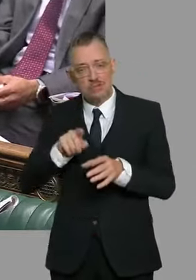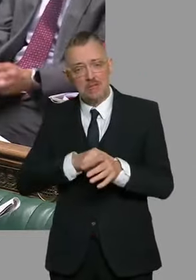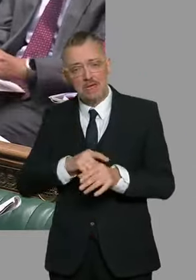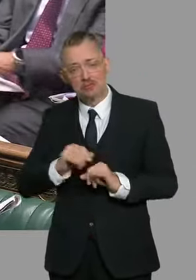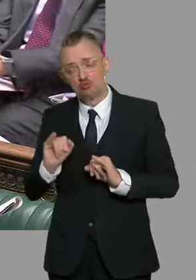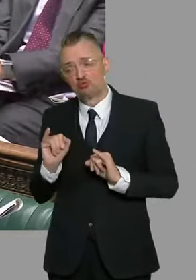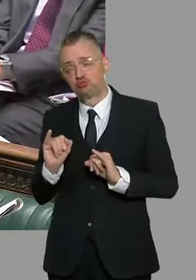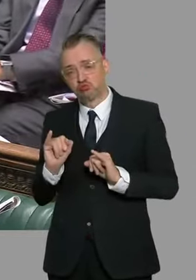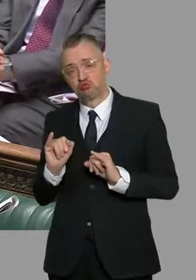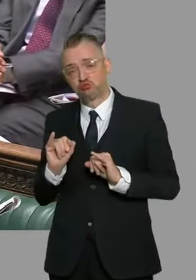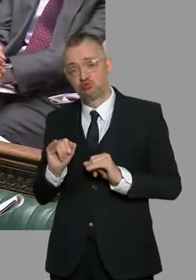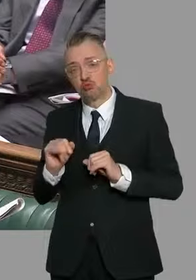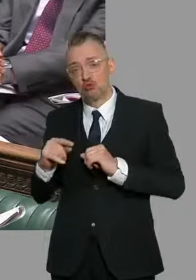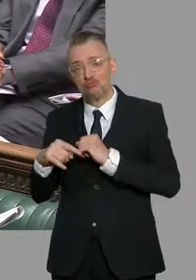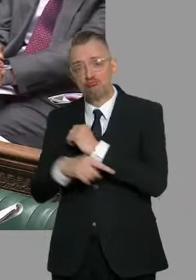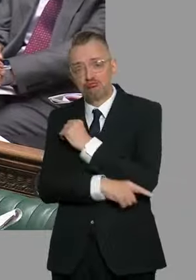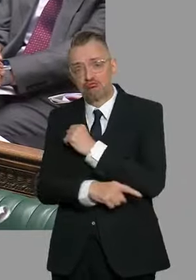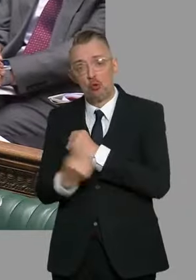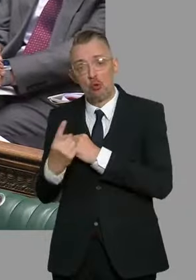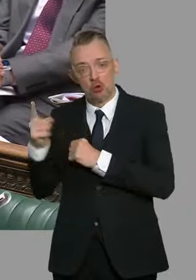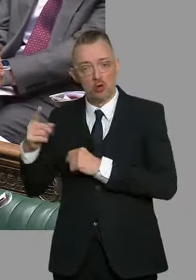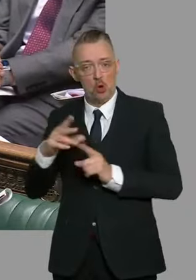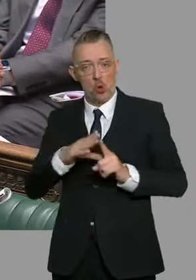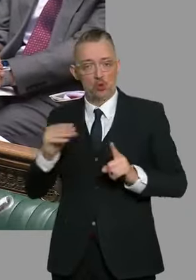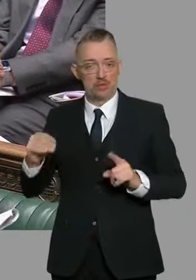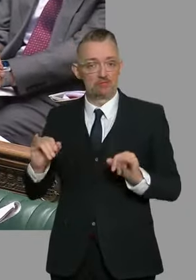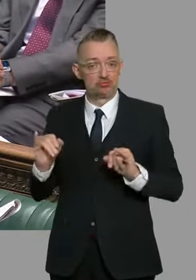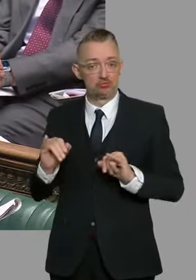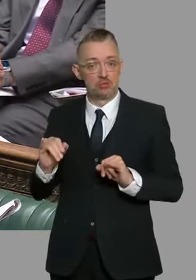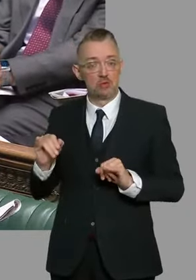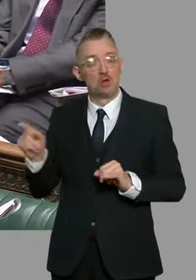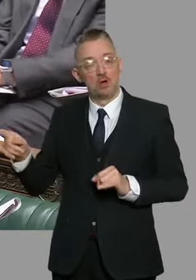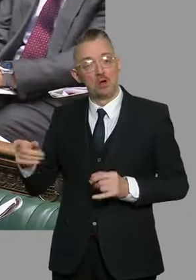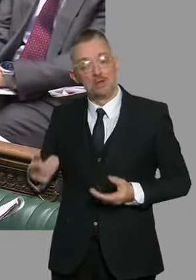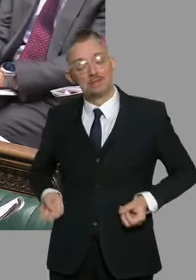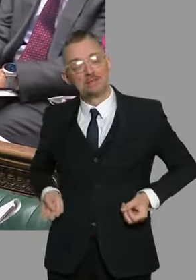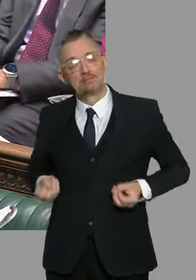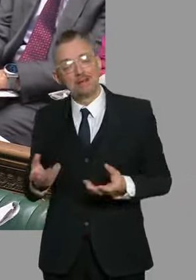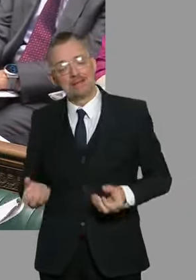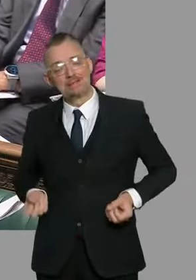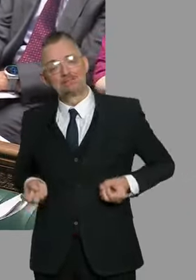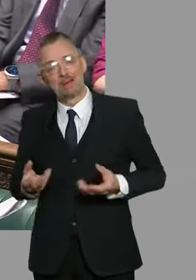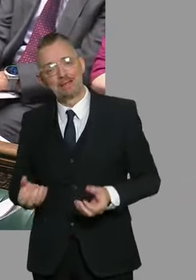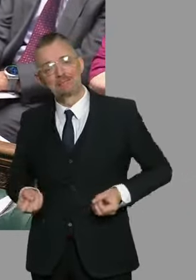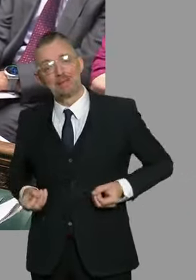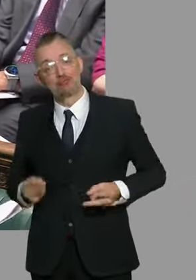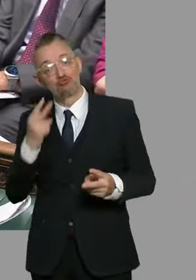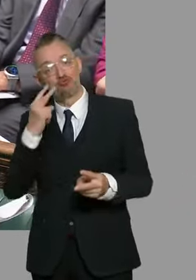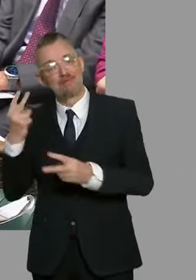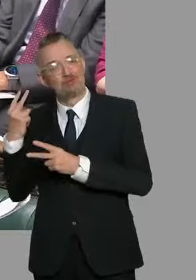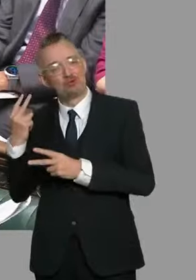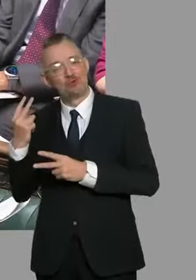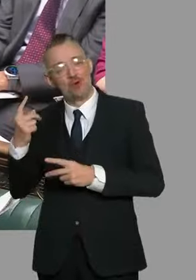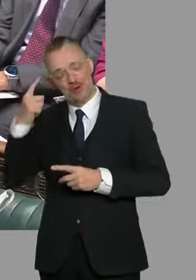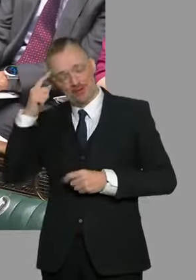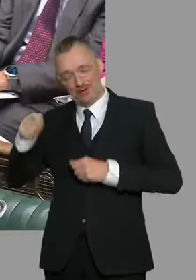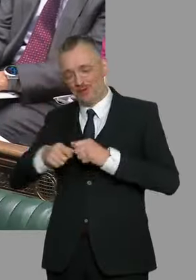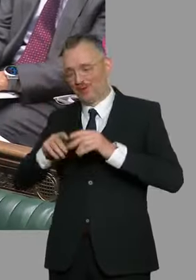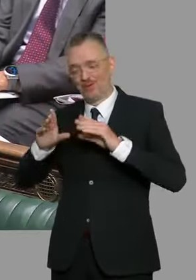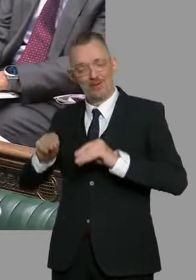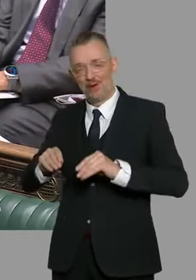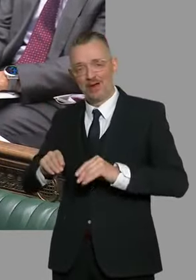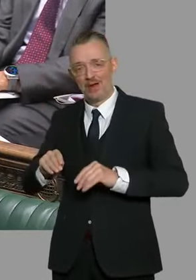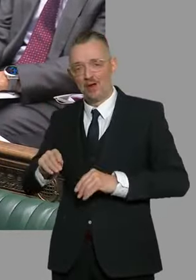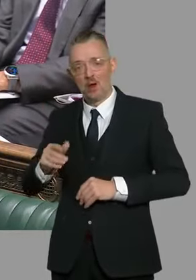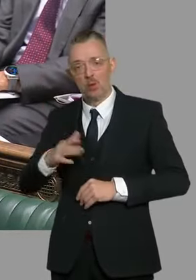the spending review will not simply end, but will unwind austerity and provide the resources councils need to